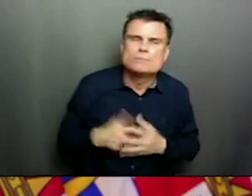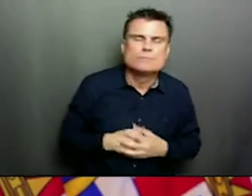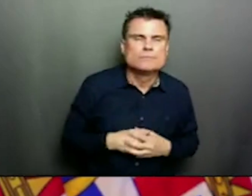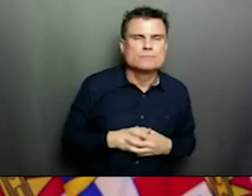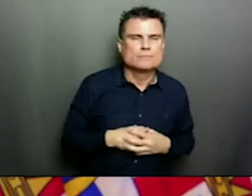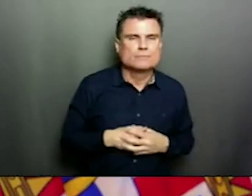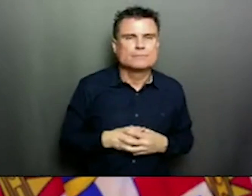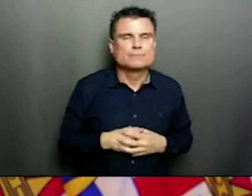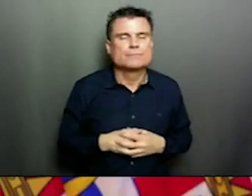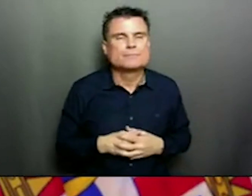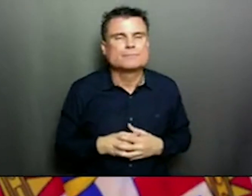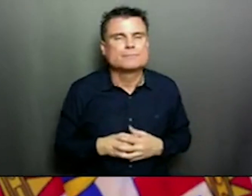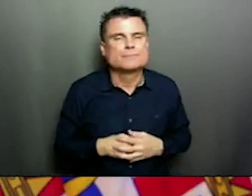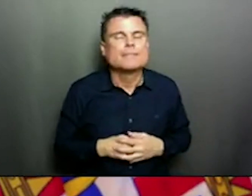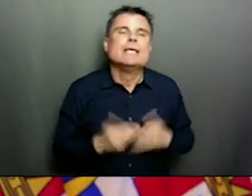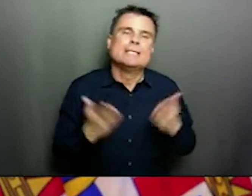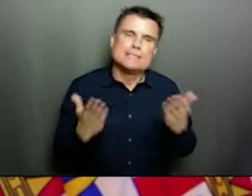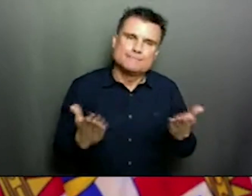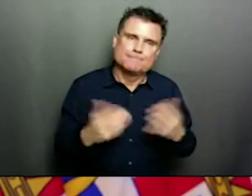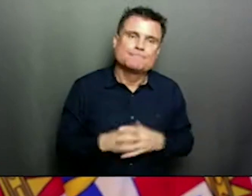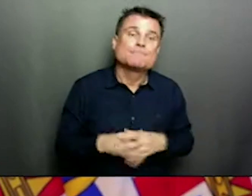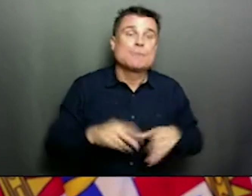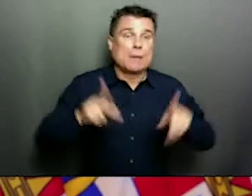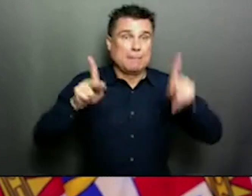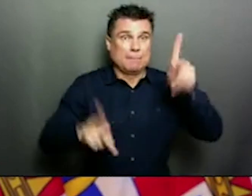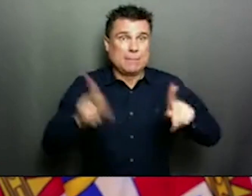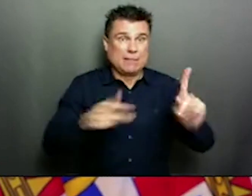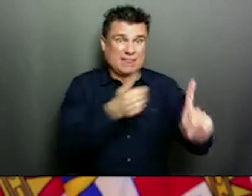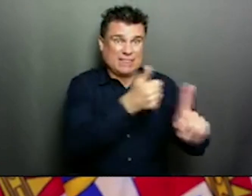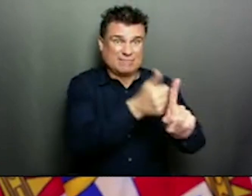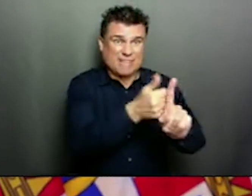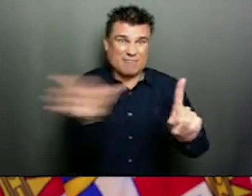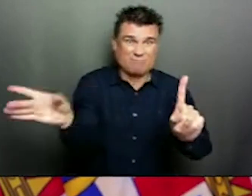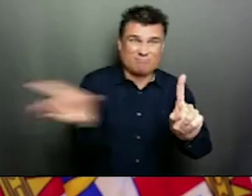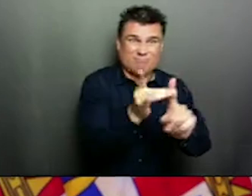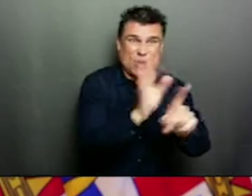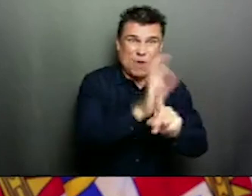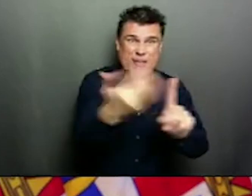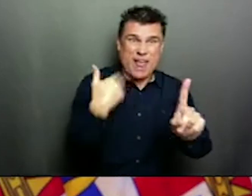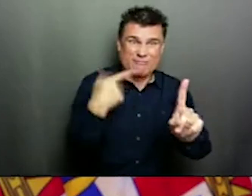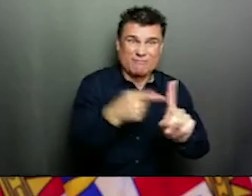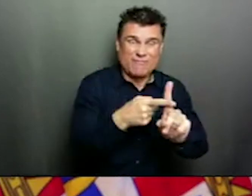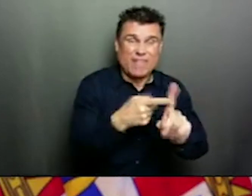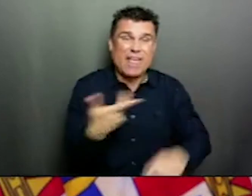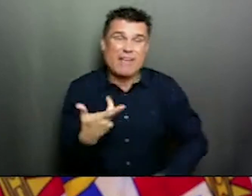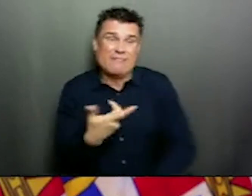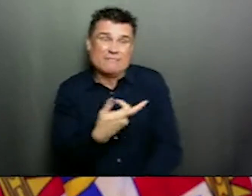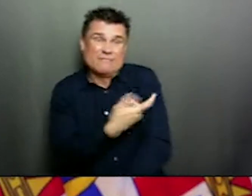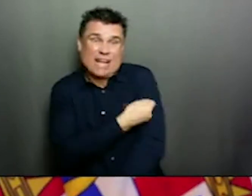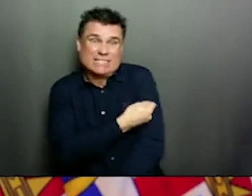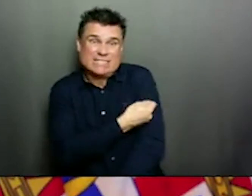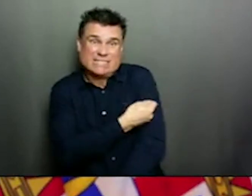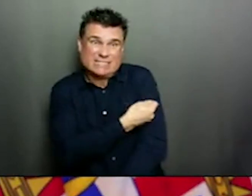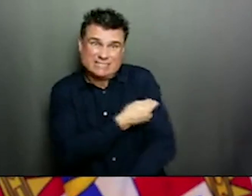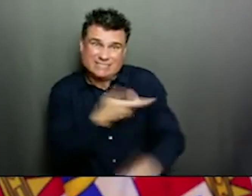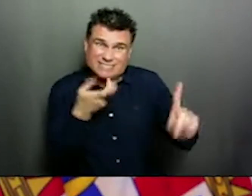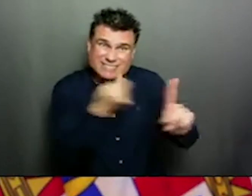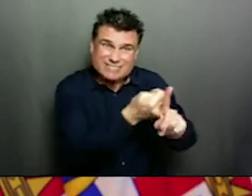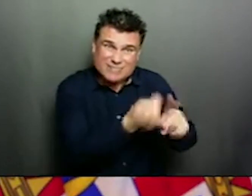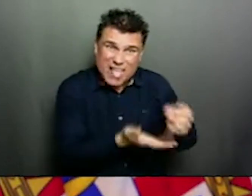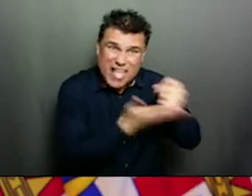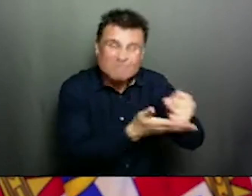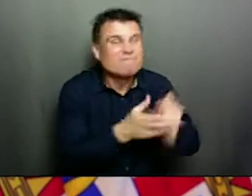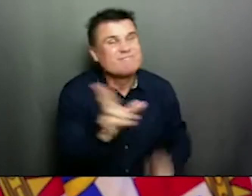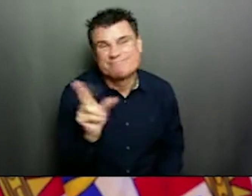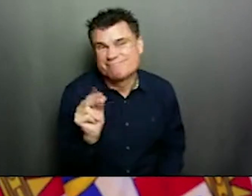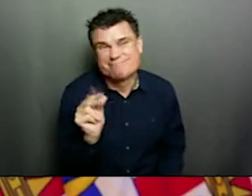57 healthcare facilities, long-term care homes, where we have outbreaks, and we have another 600 and some where we don't.